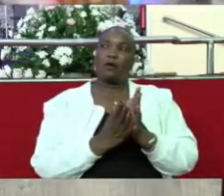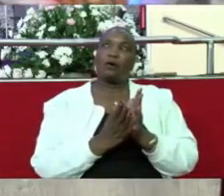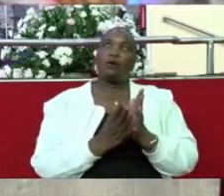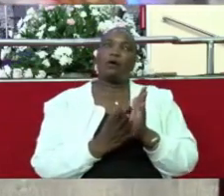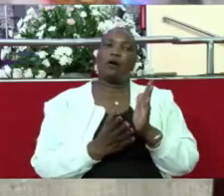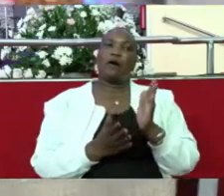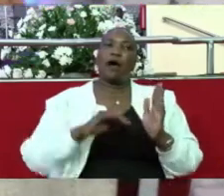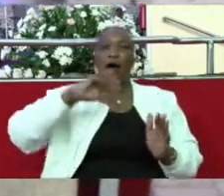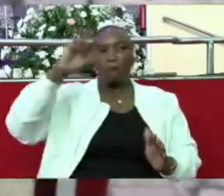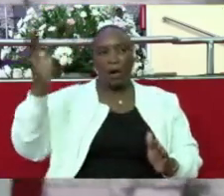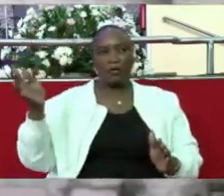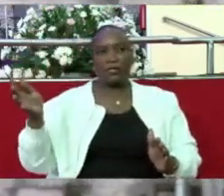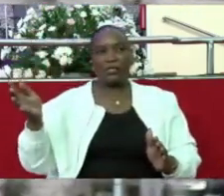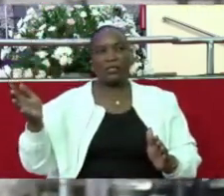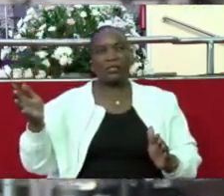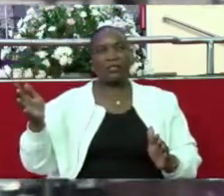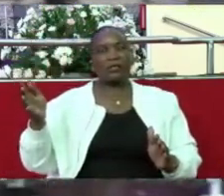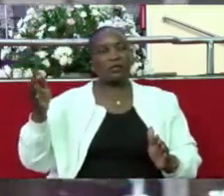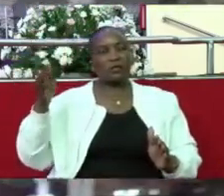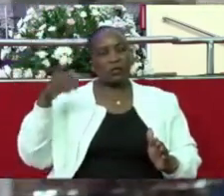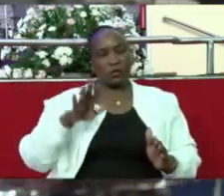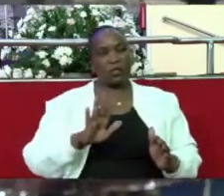grace. Because when the Son of Man appears,